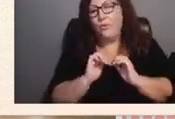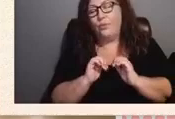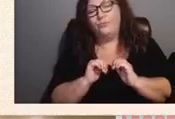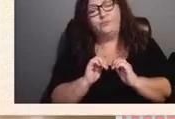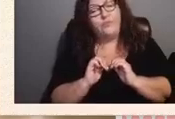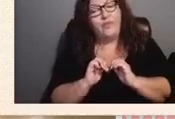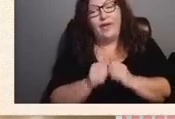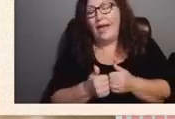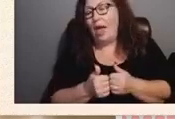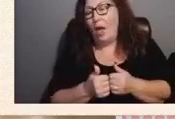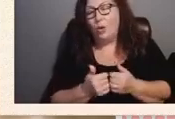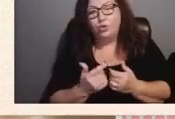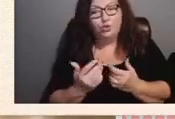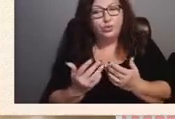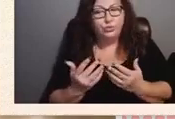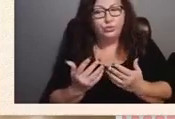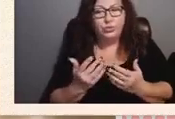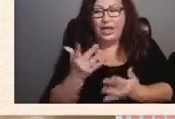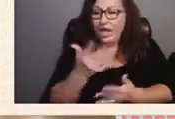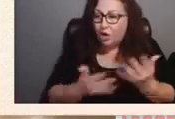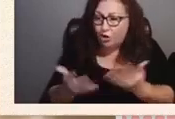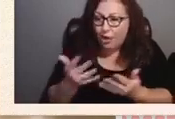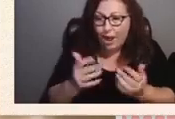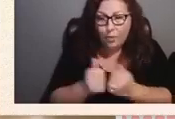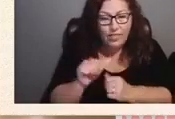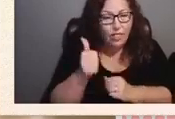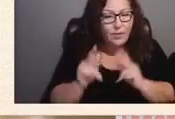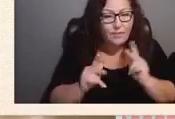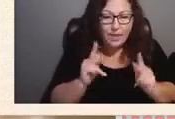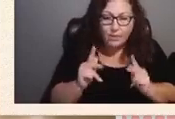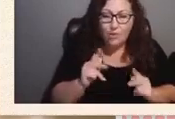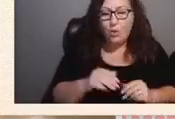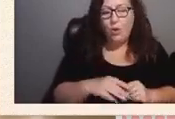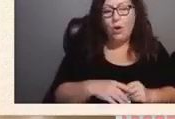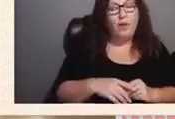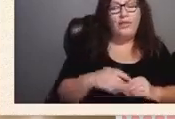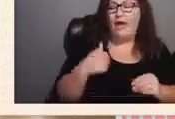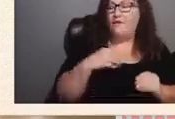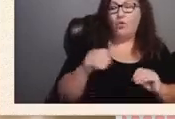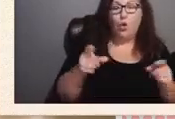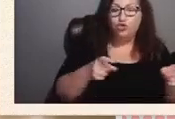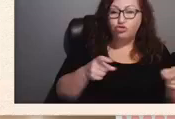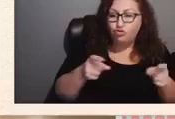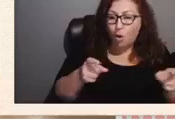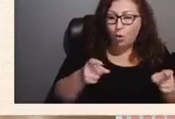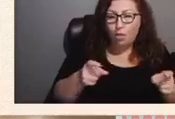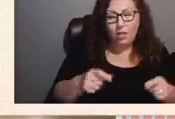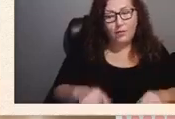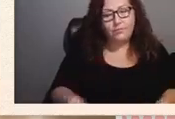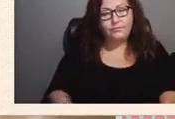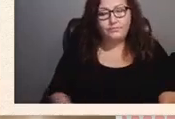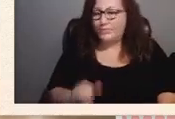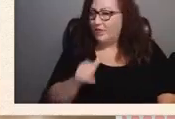to interact with others. They have no control. That's not true.